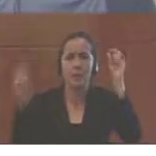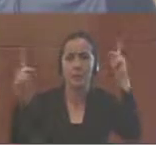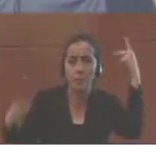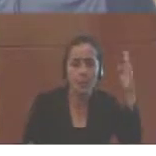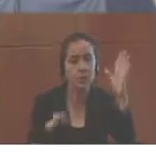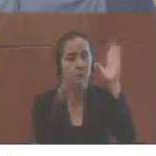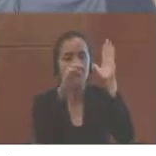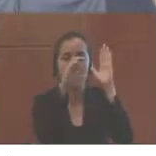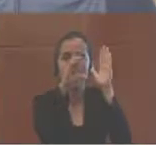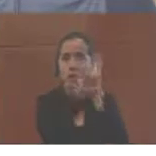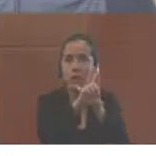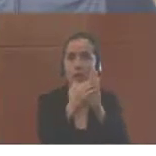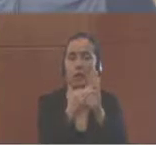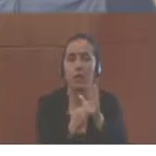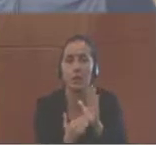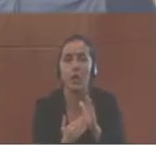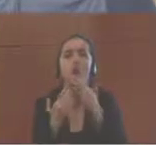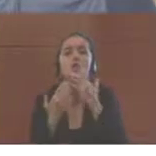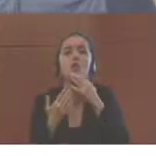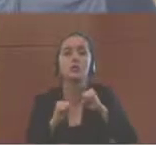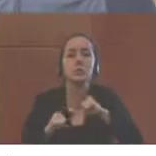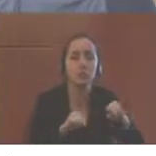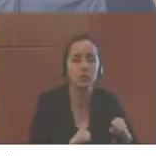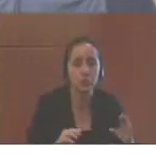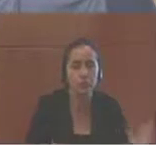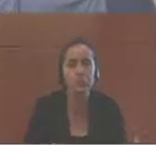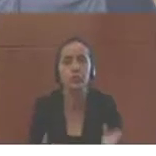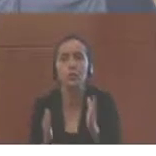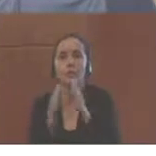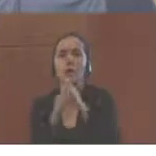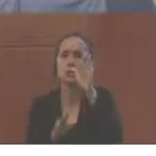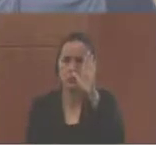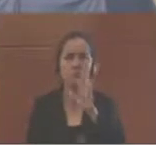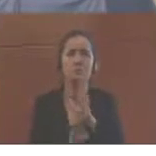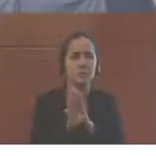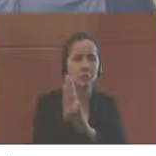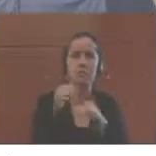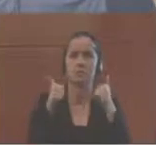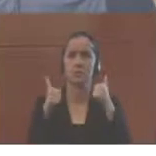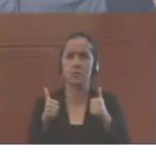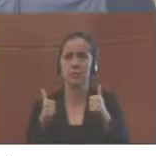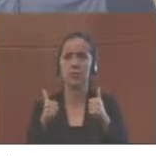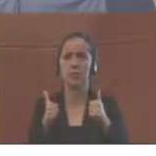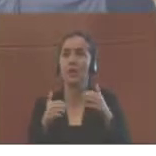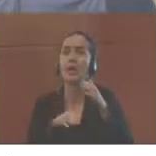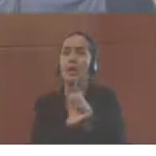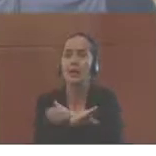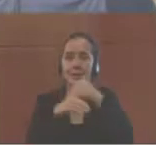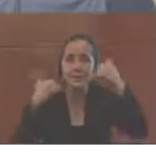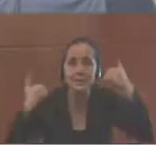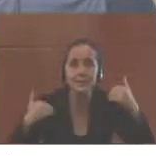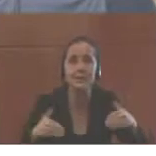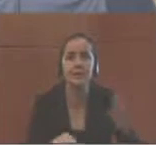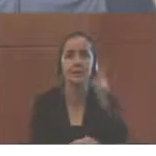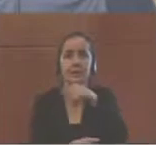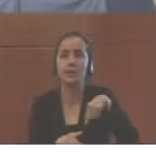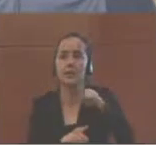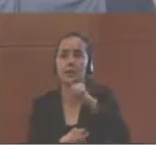the Hyogo framework of action, significant progresses have already been achieved on this